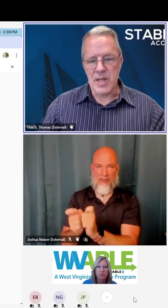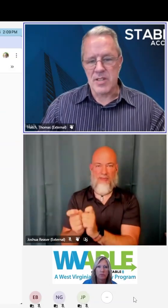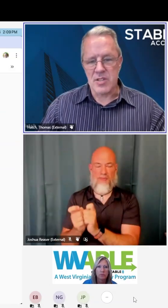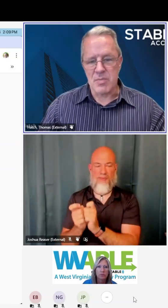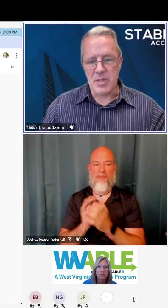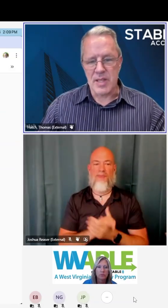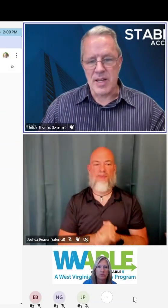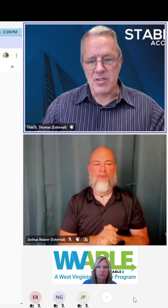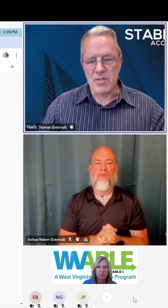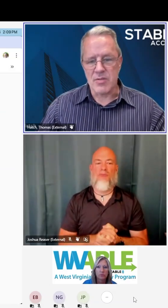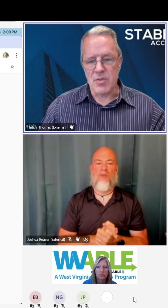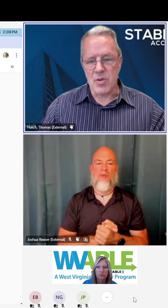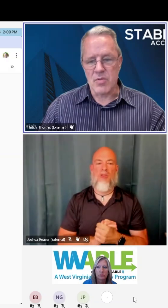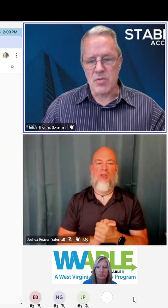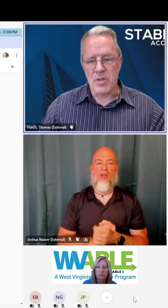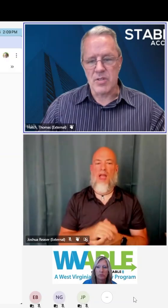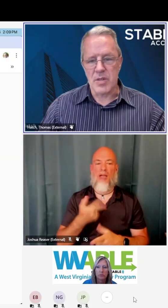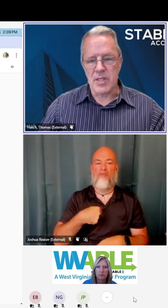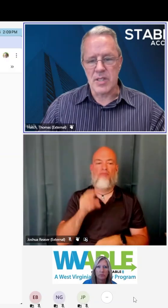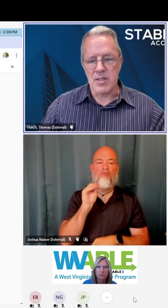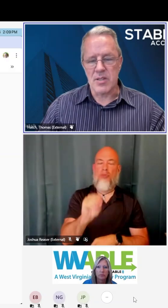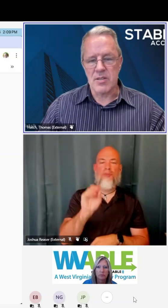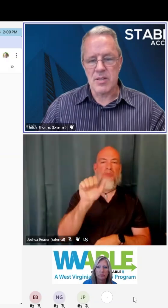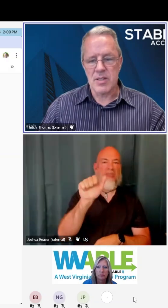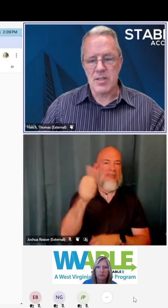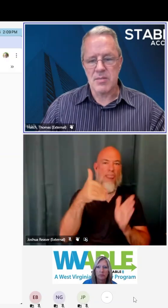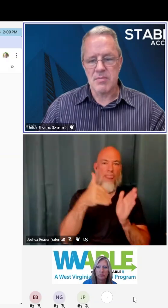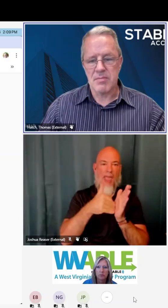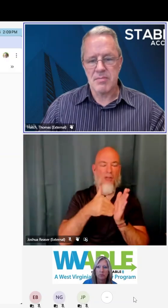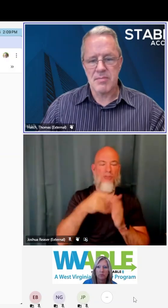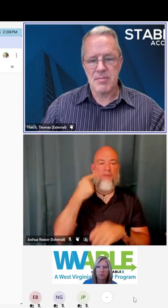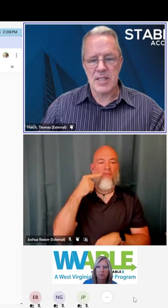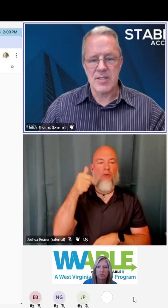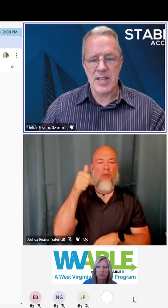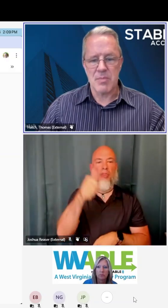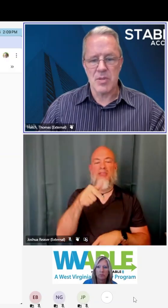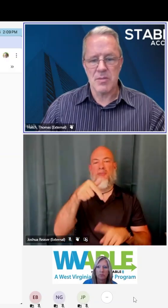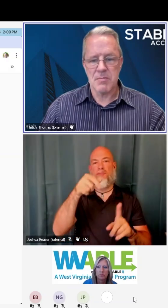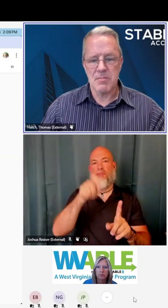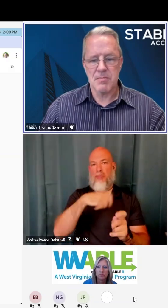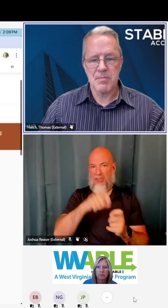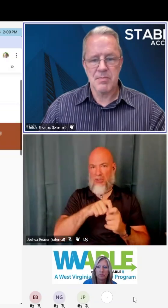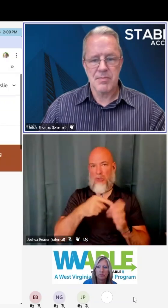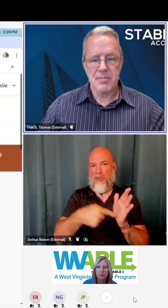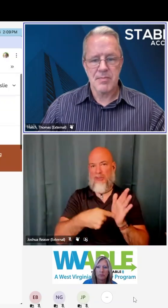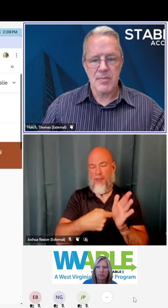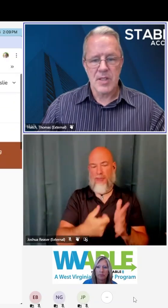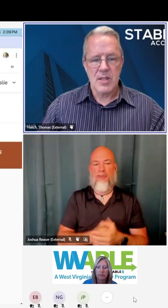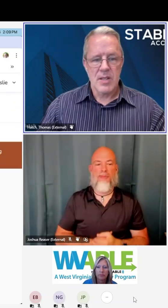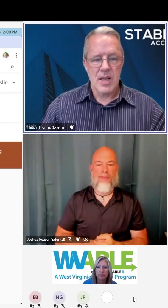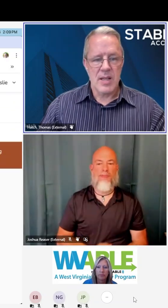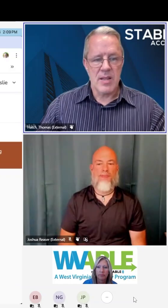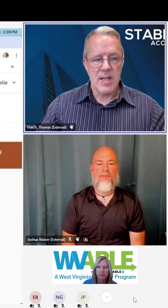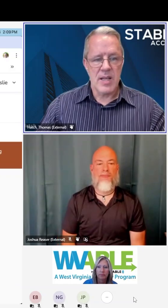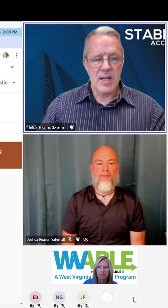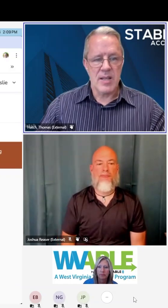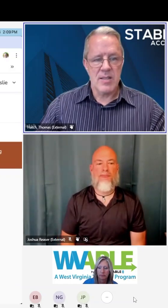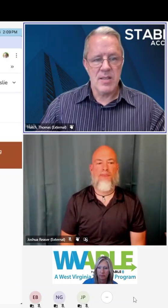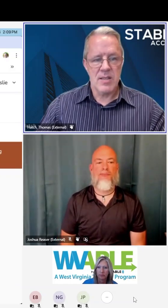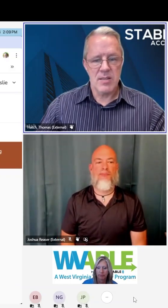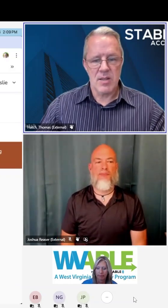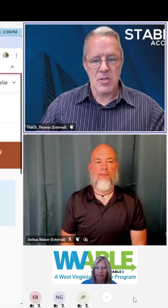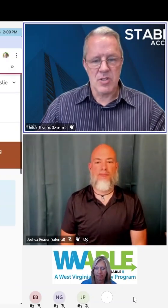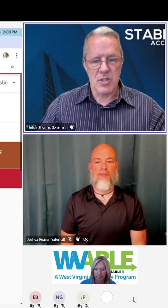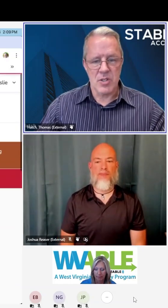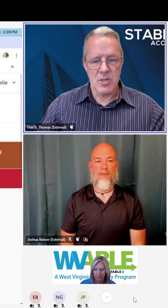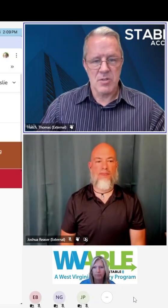On this page, I just put 10,000 for this particular example. And